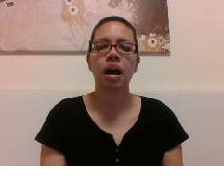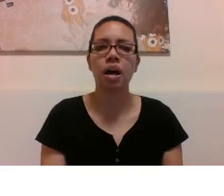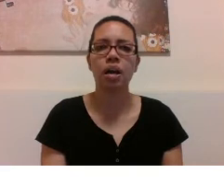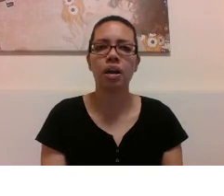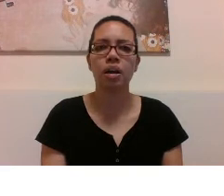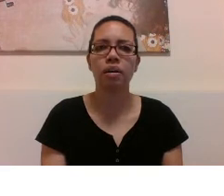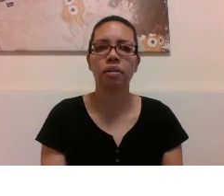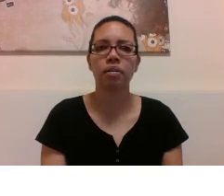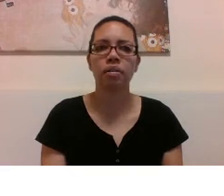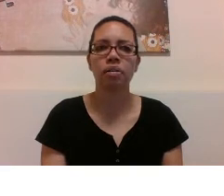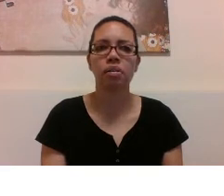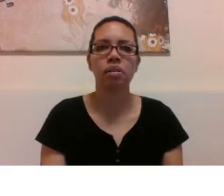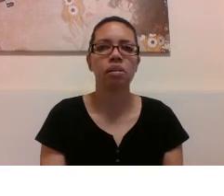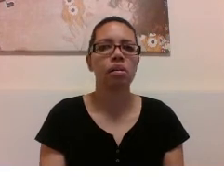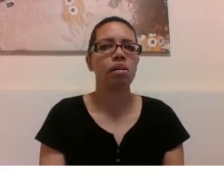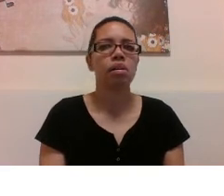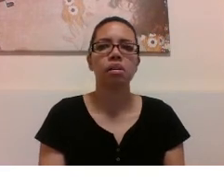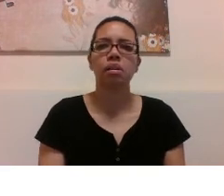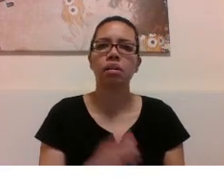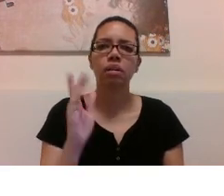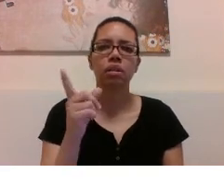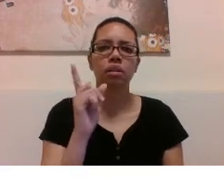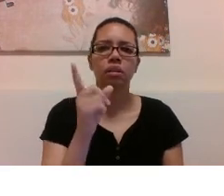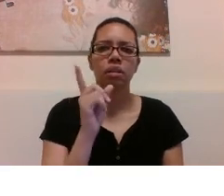And a hanger.